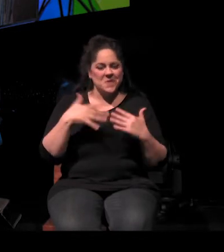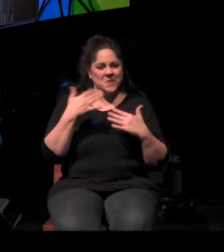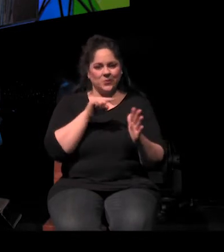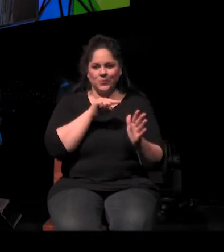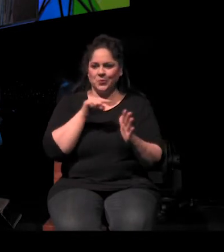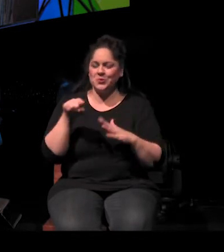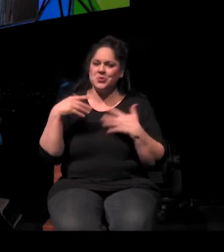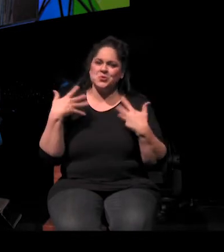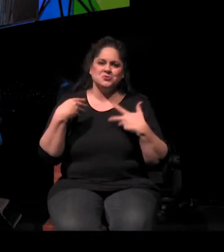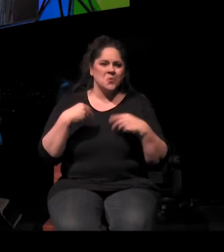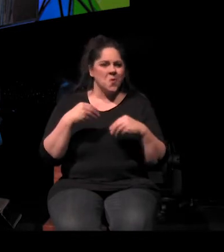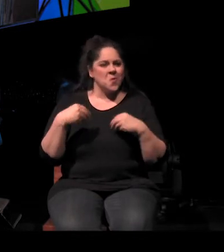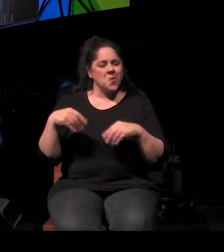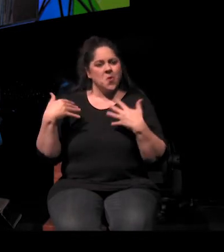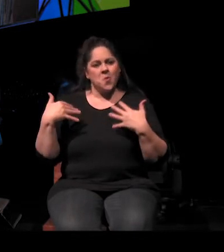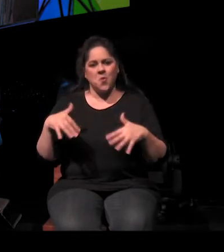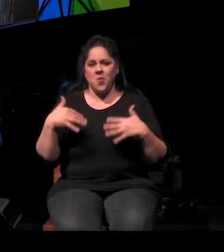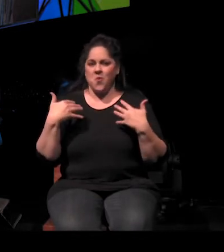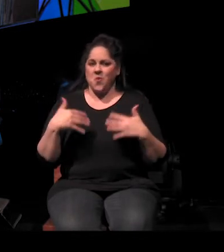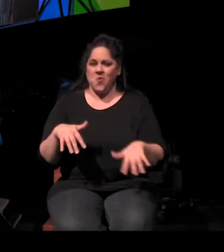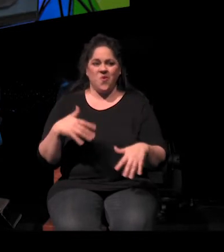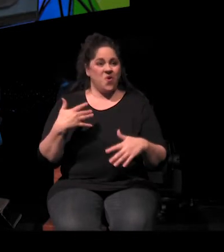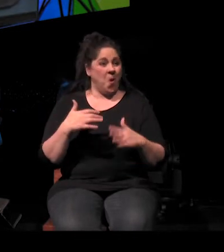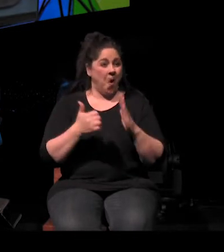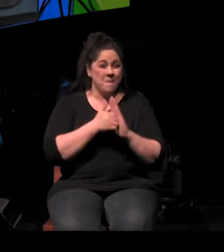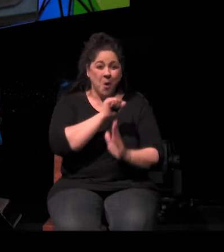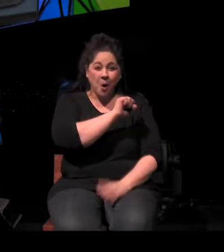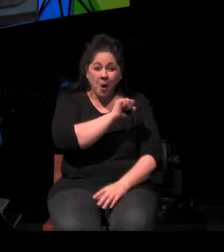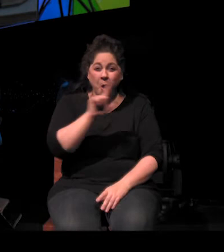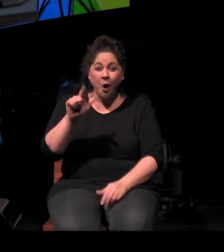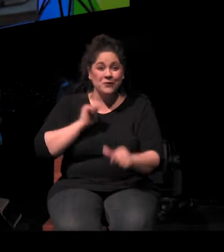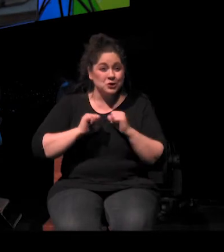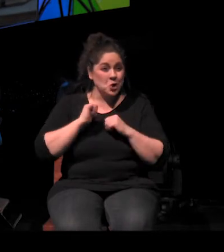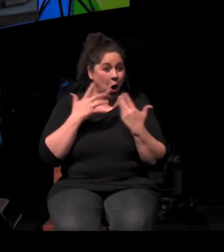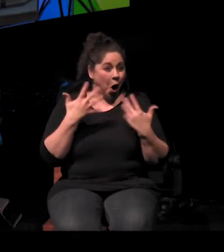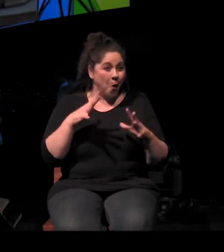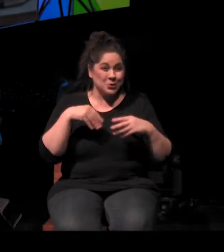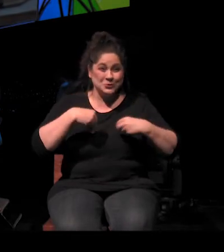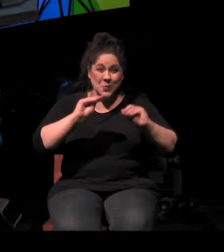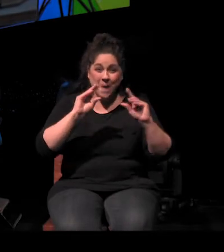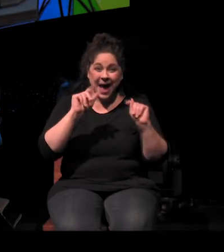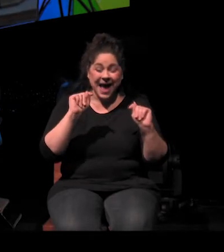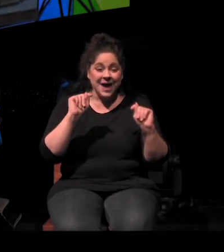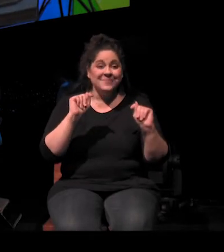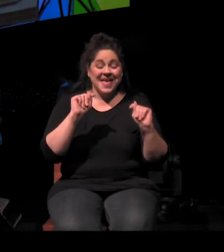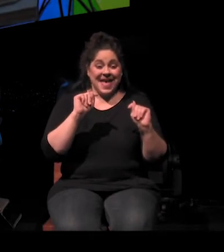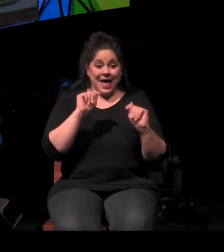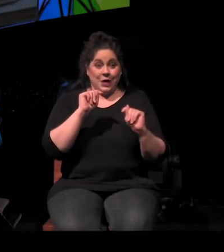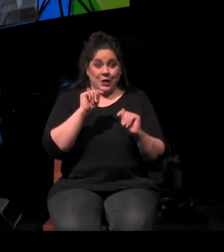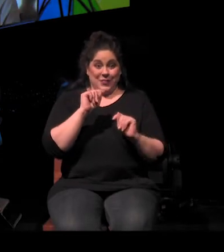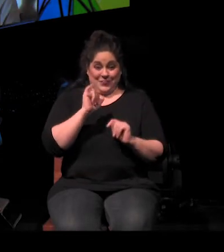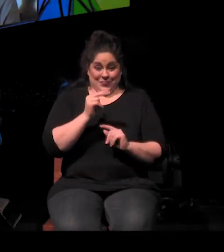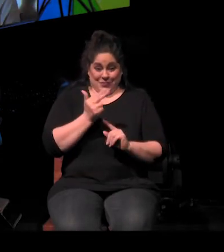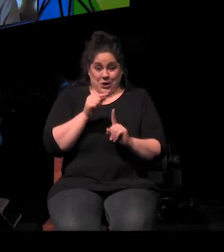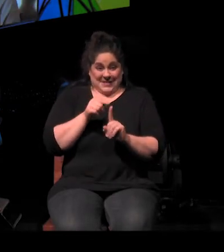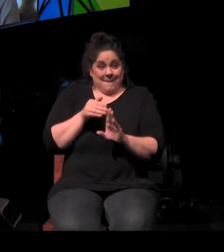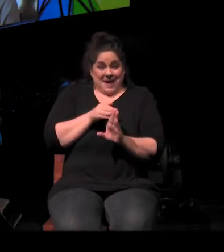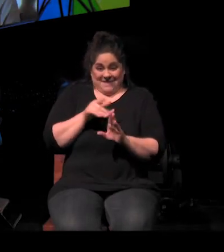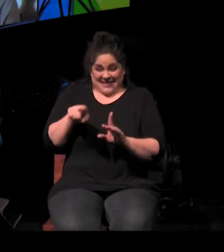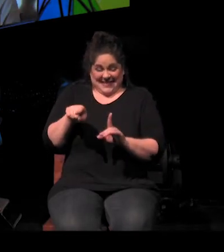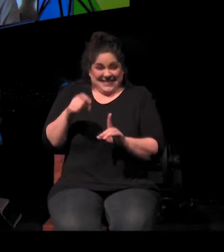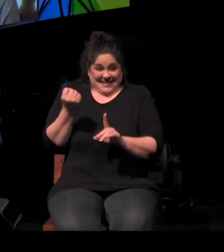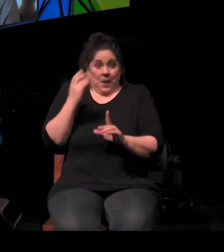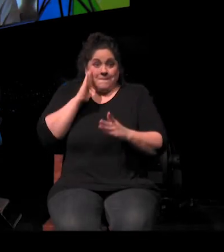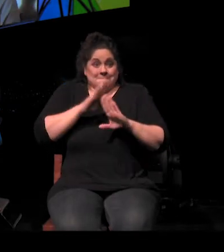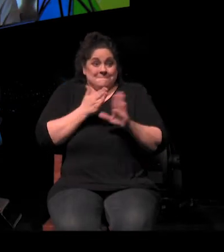made, we were looking at a year that most every show was sold out. The Thursday before we were supposed to open, we knew the governor was